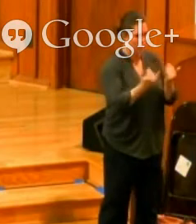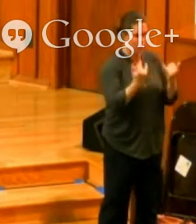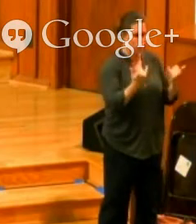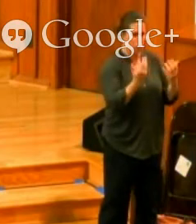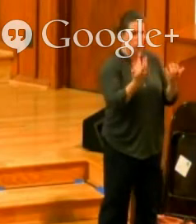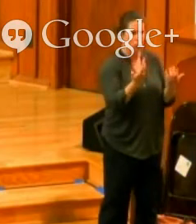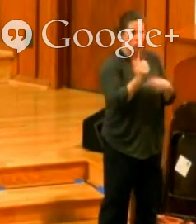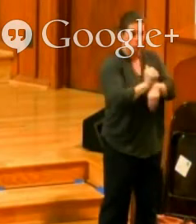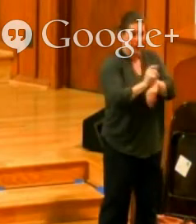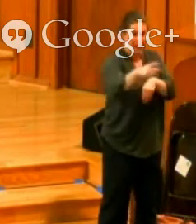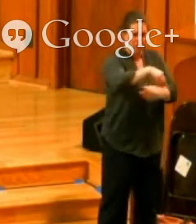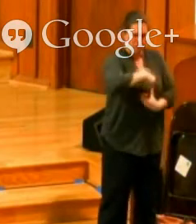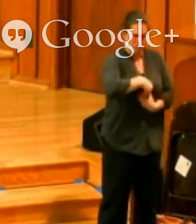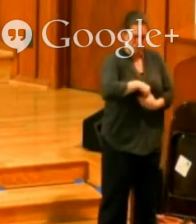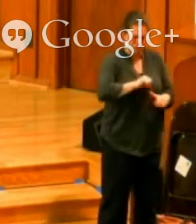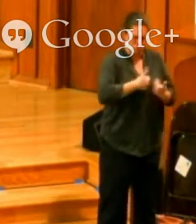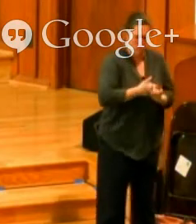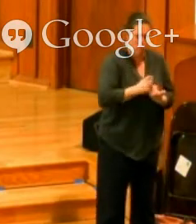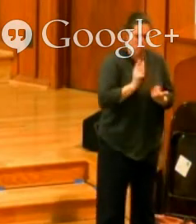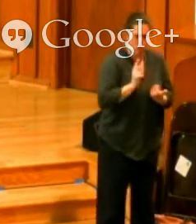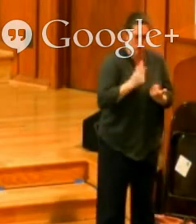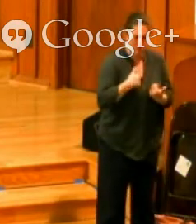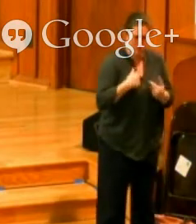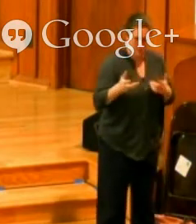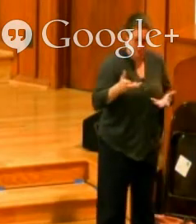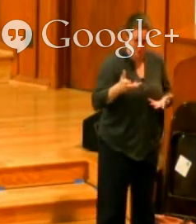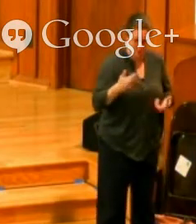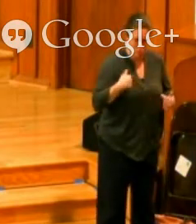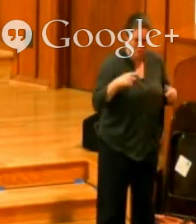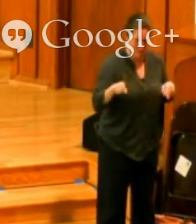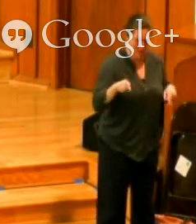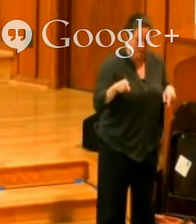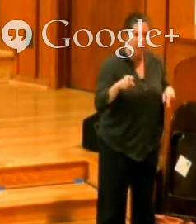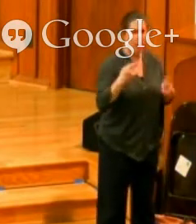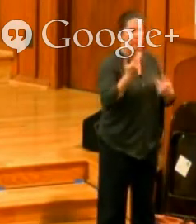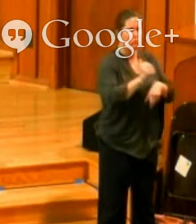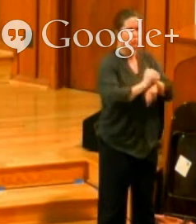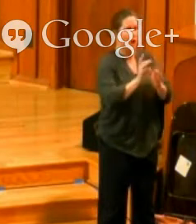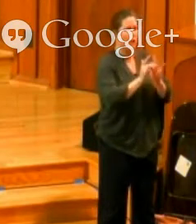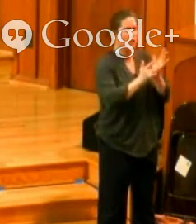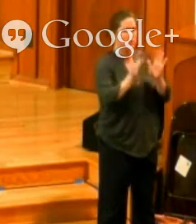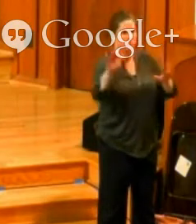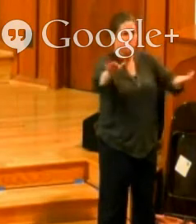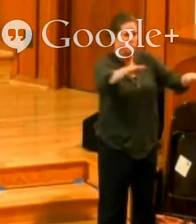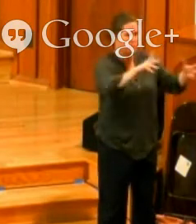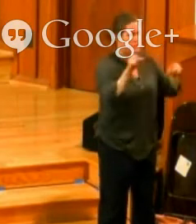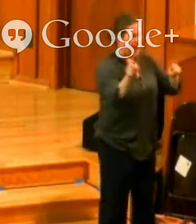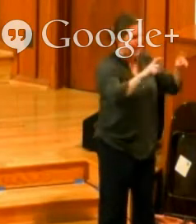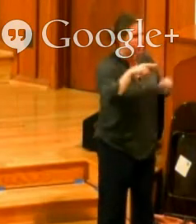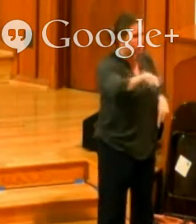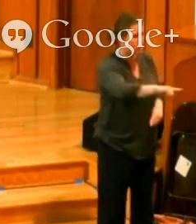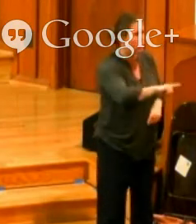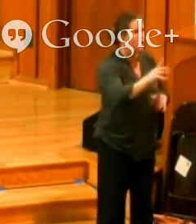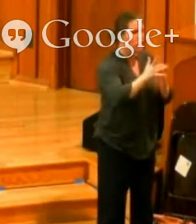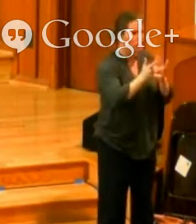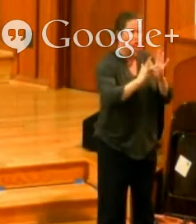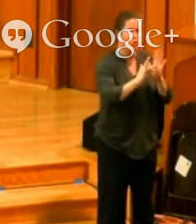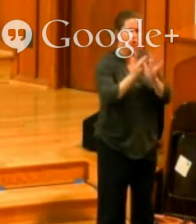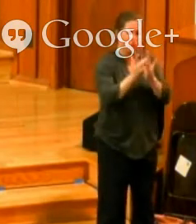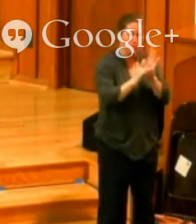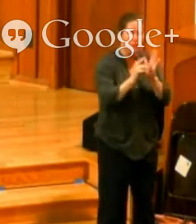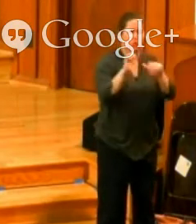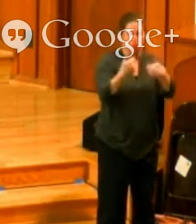are you on? Friends, what side are you on? That's what Jesus is asking us tonight. And that's how Jesus is challenging us